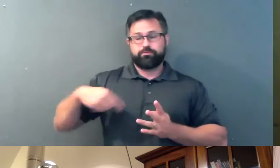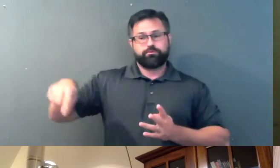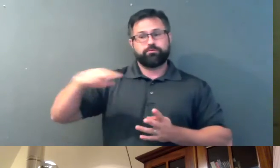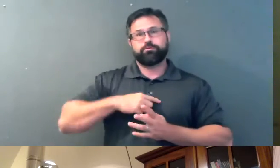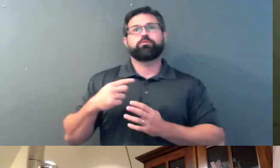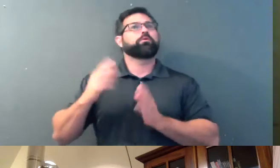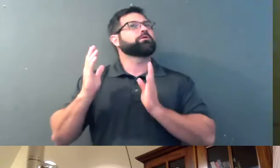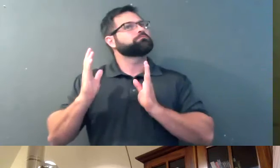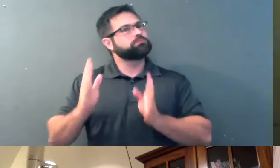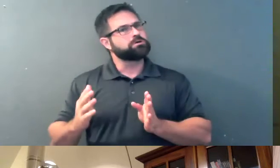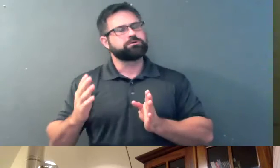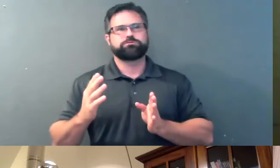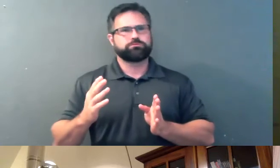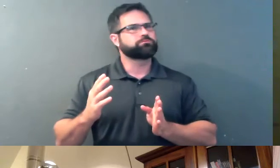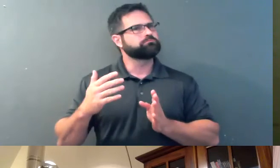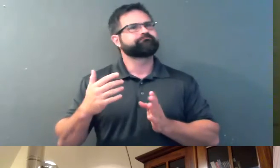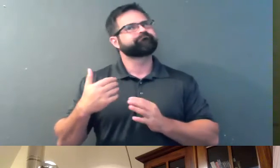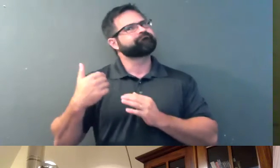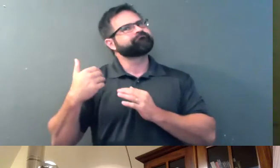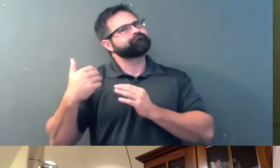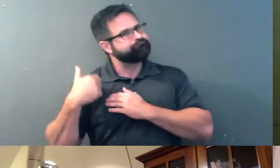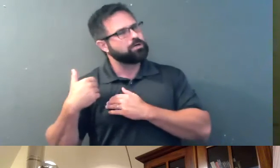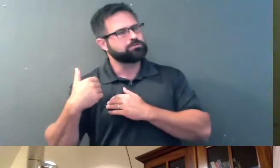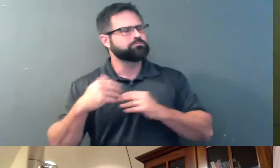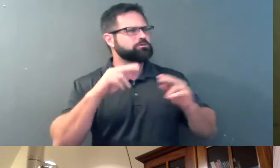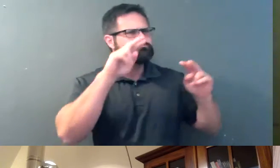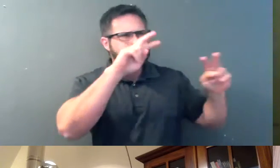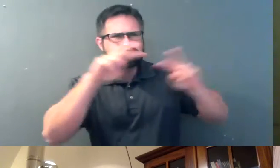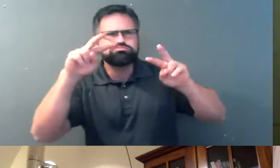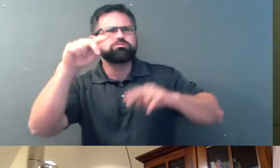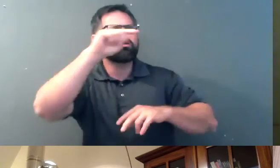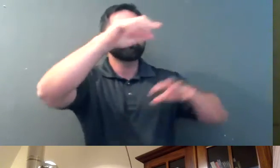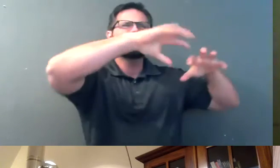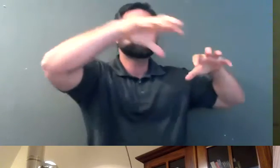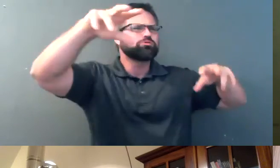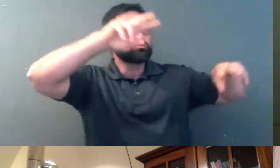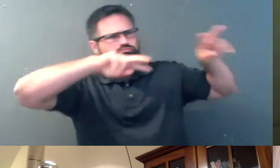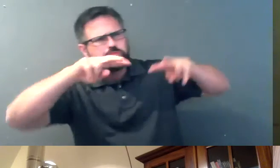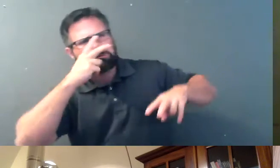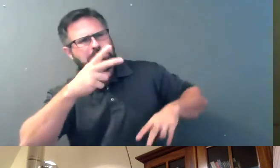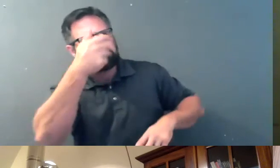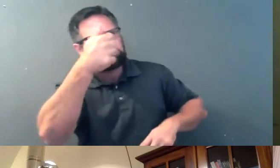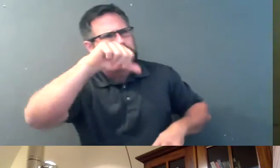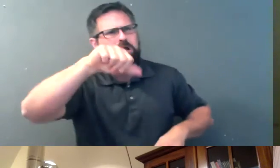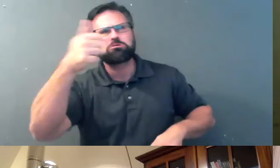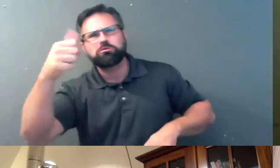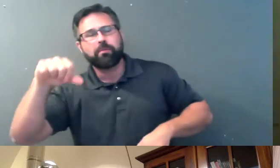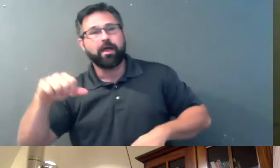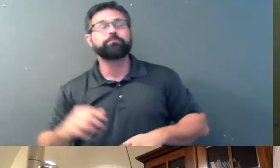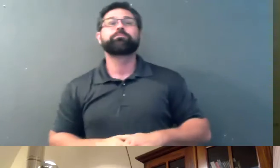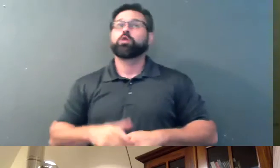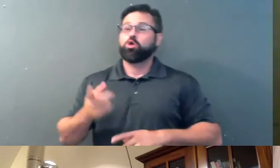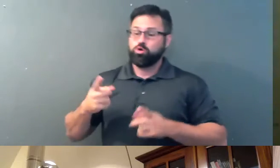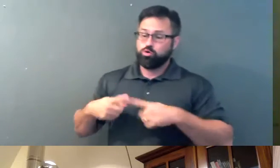in the Convention, the Committee on the Rights of Persons with Disabilities has